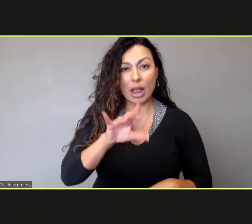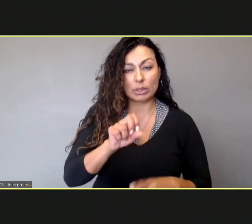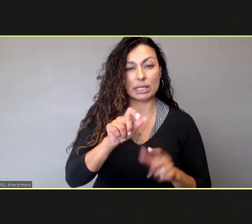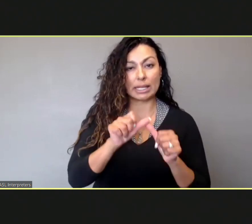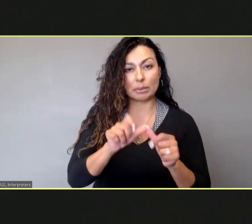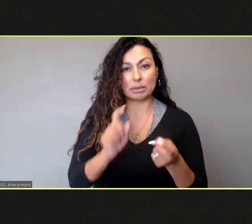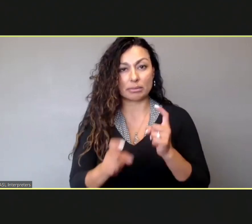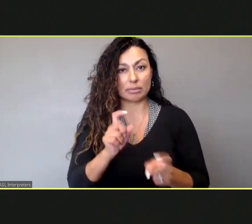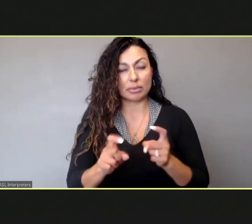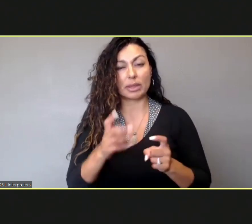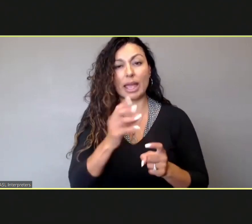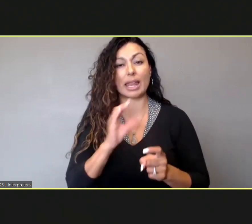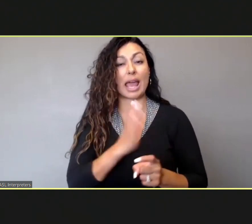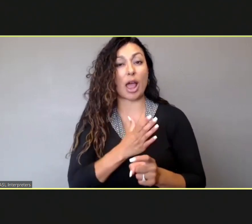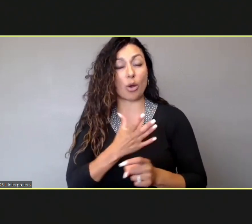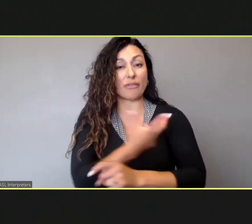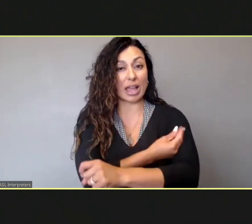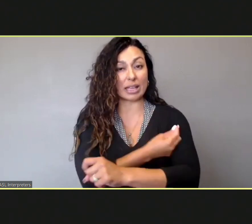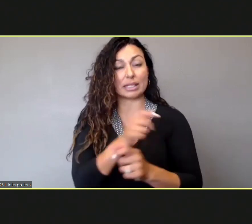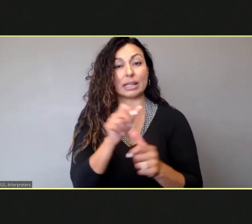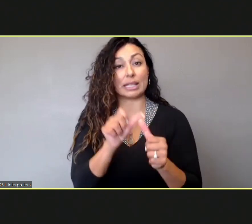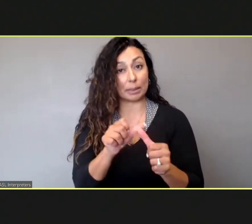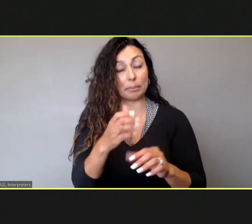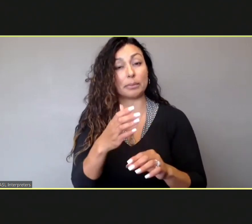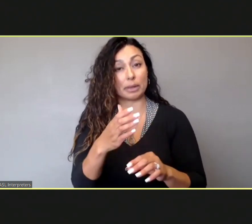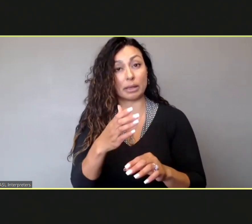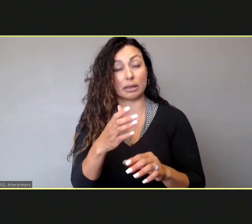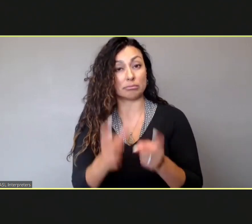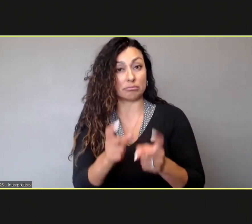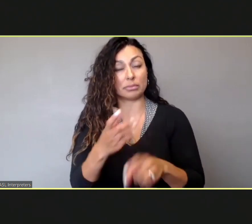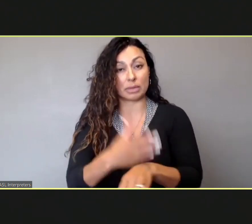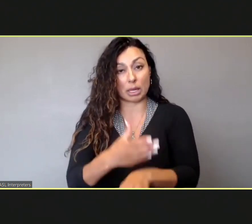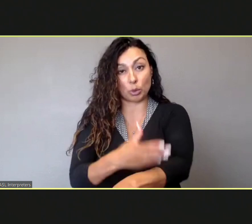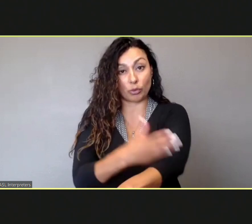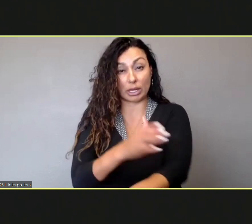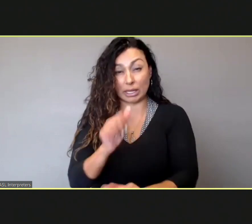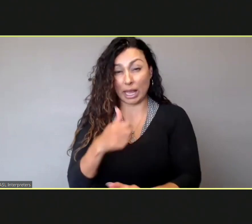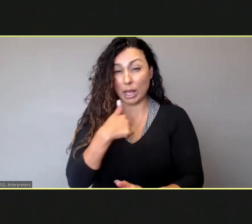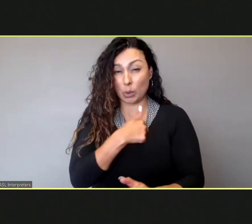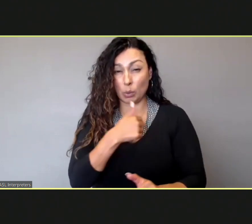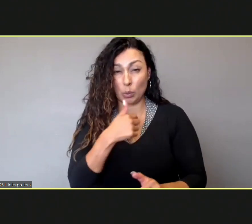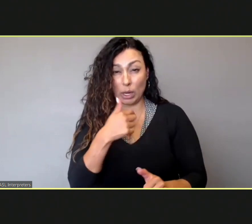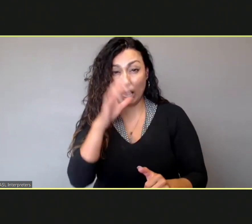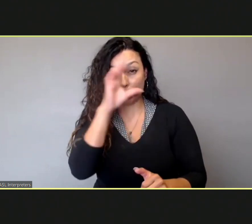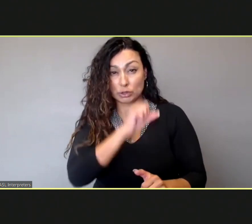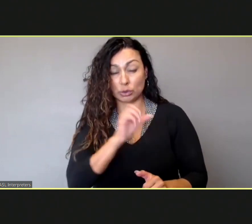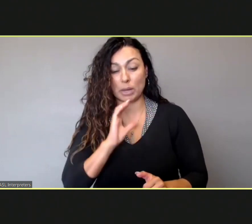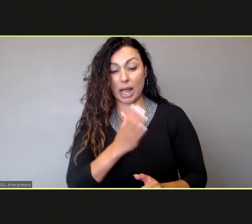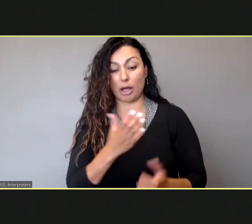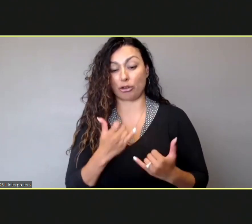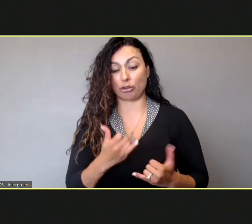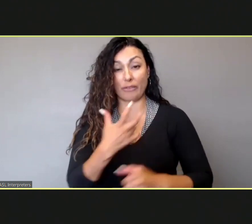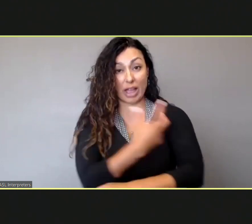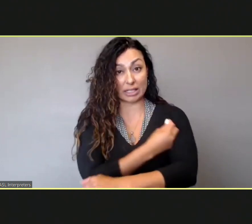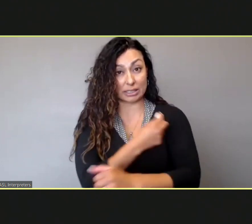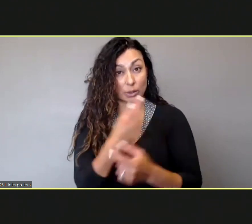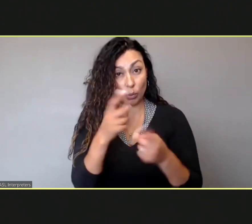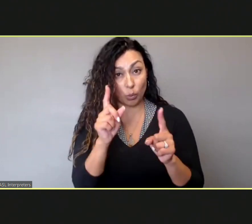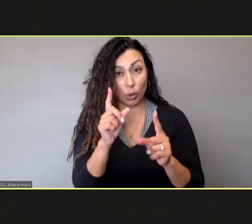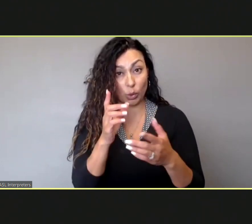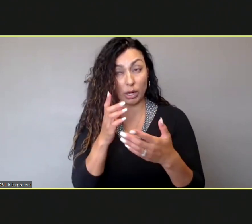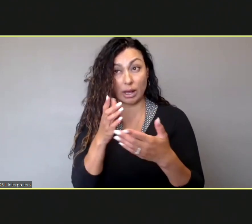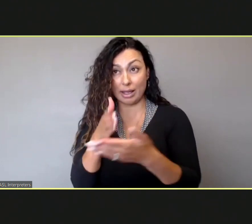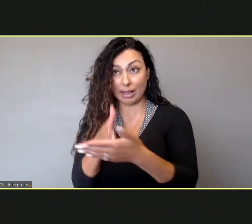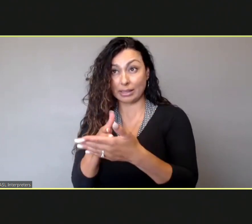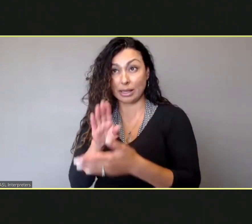so do our vaccines, they keep improving. So can we assume our current vaccines immunity, are they working against BA.4 and